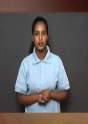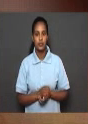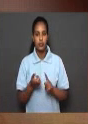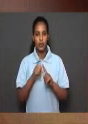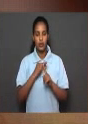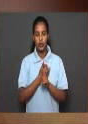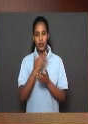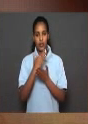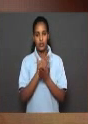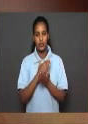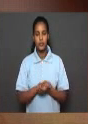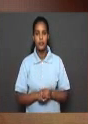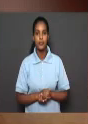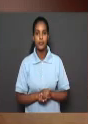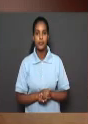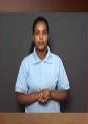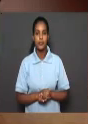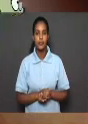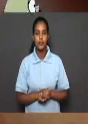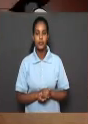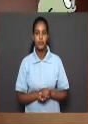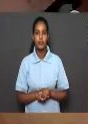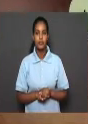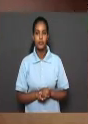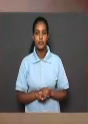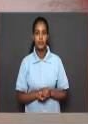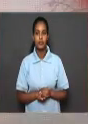Let's get back to our lesson.